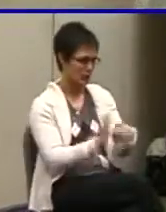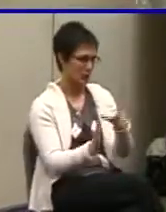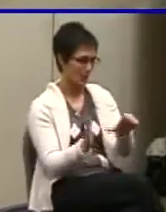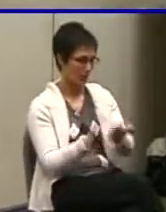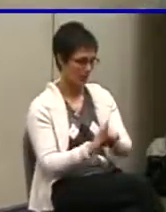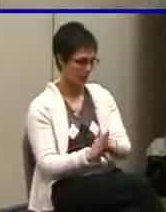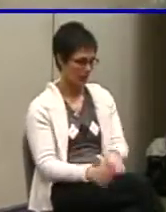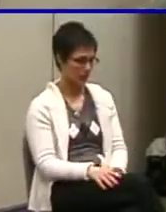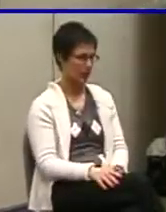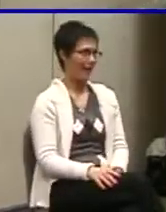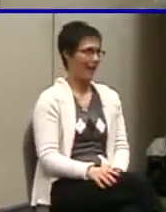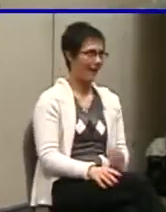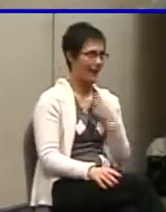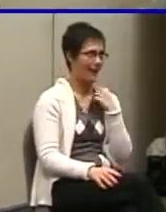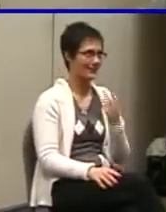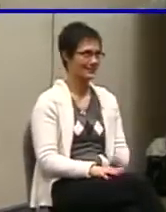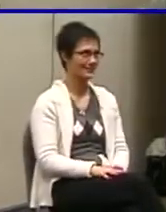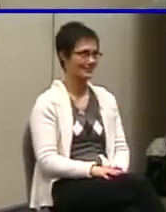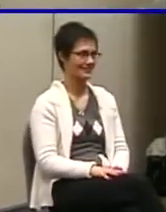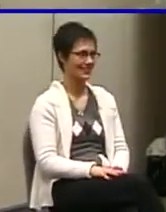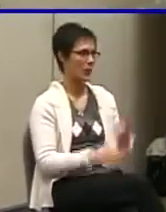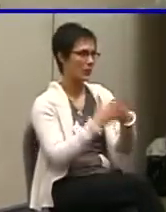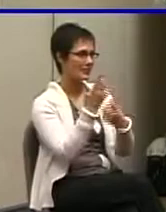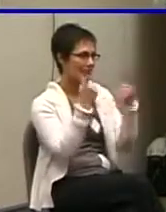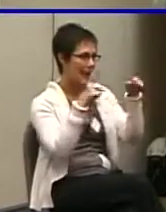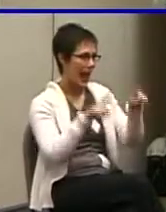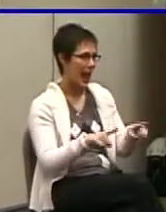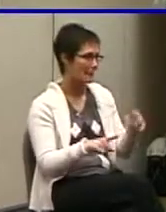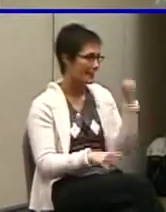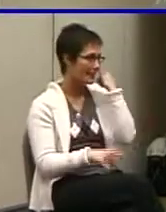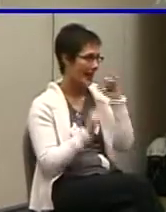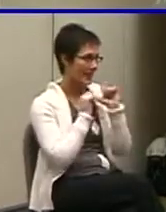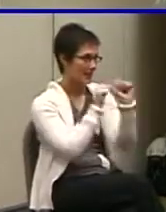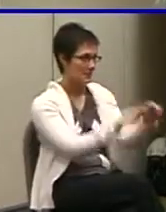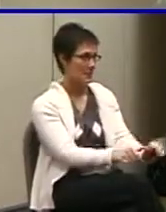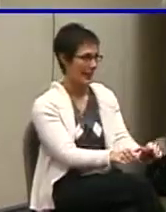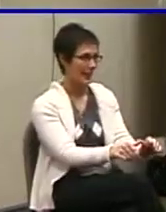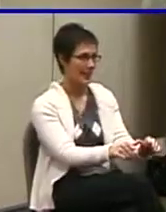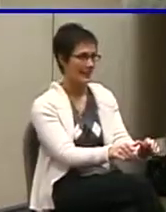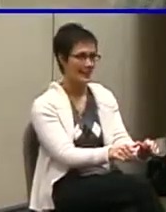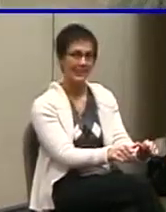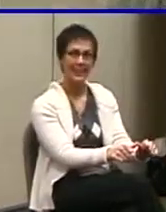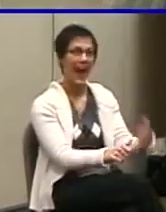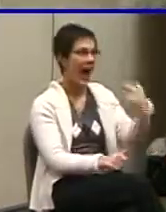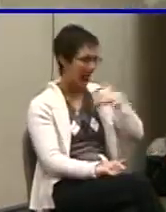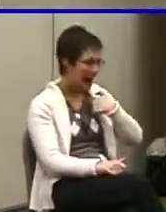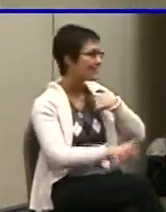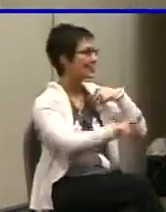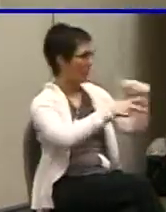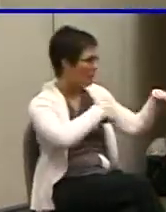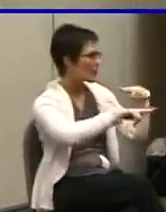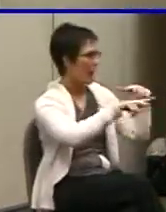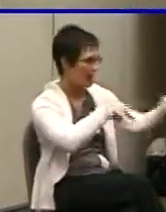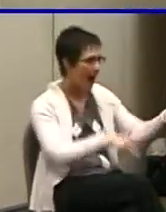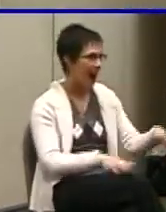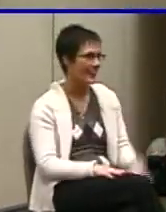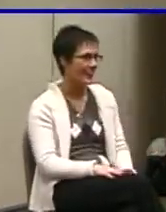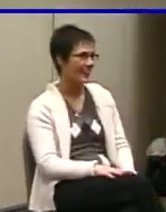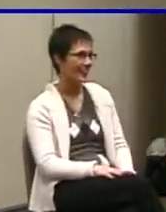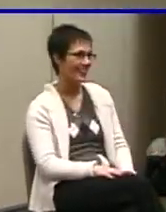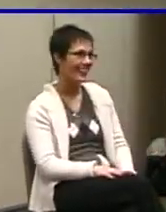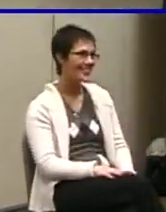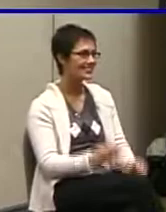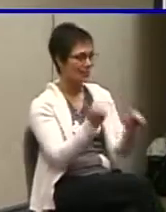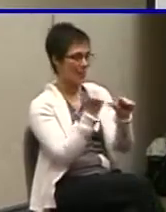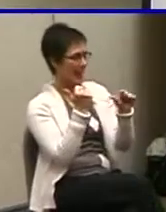thing. Ah! What's going to happen ultimately if I keep doing that? Yeah, I get to go for a walk, right? So